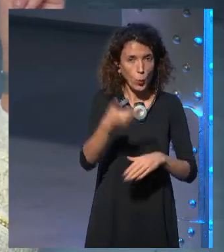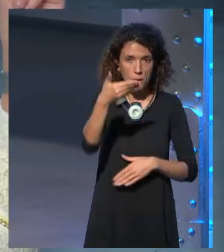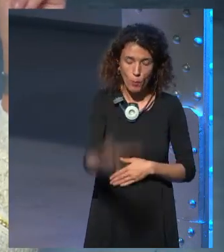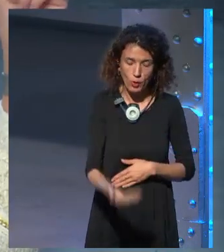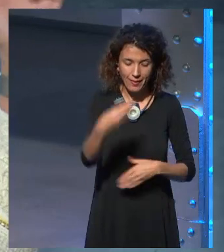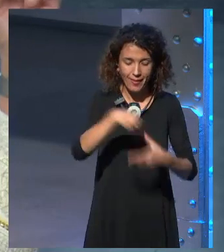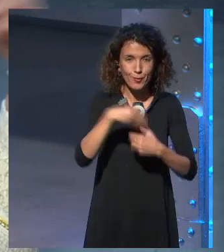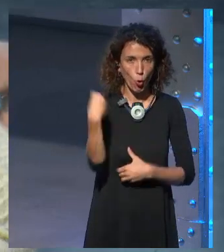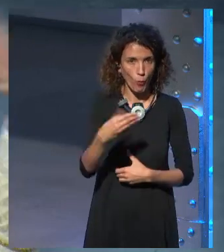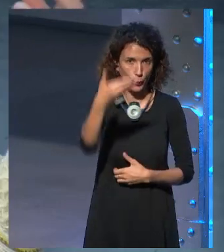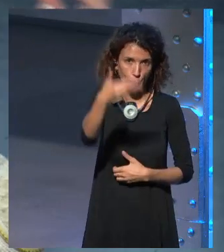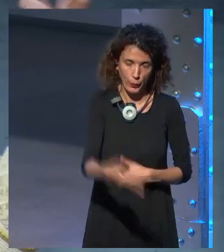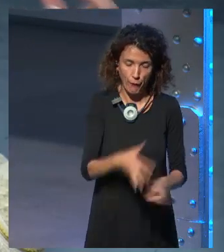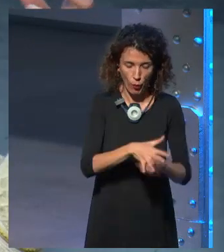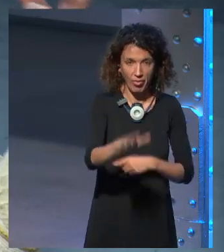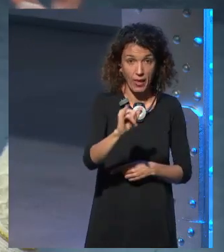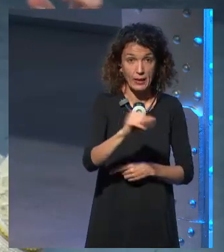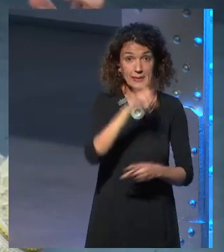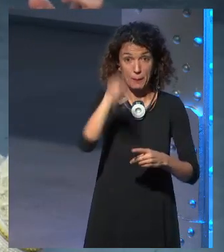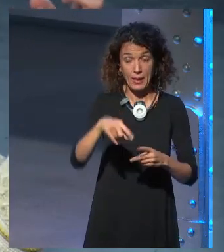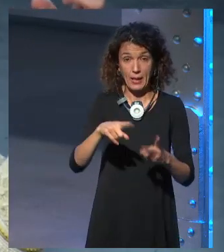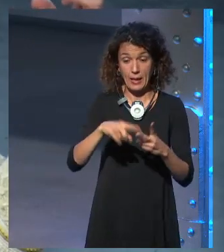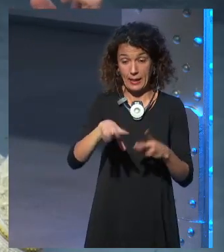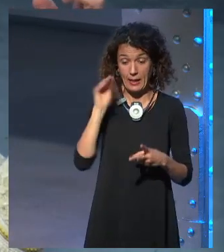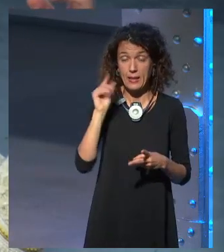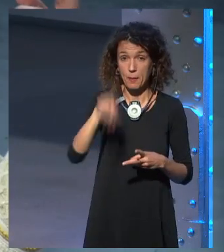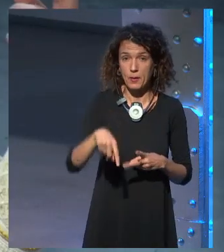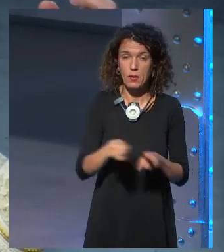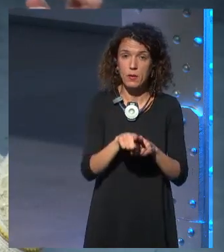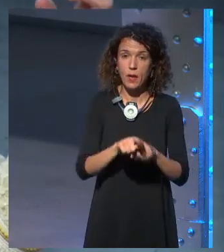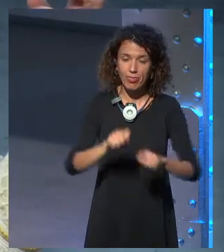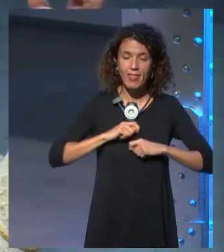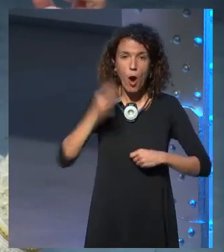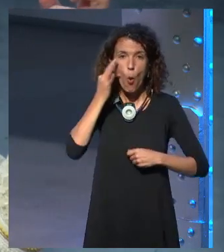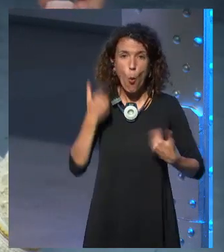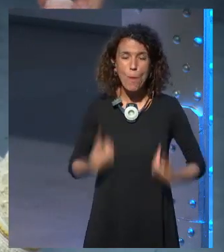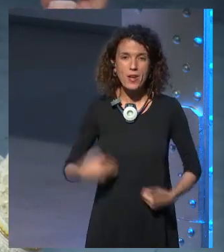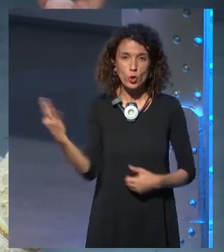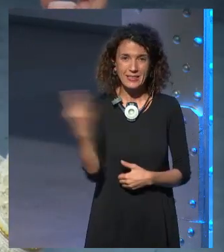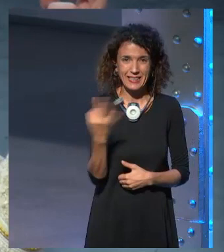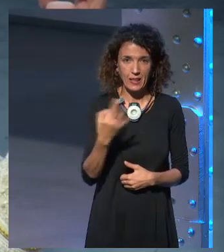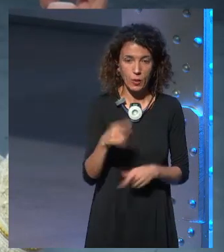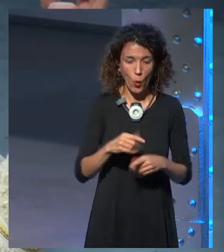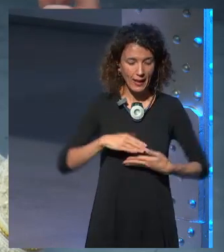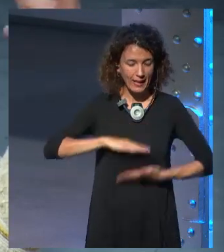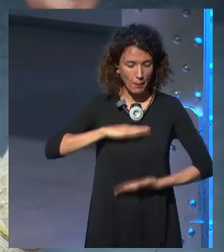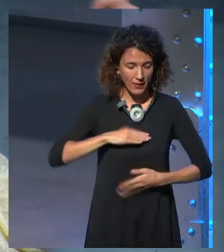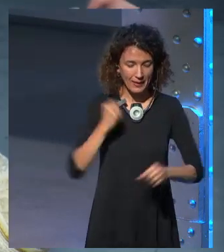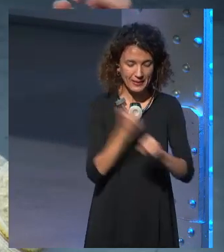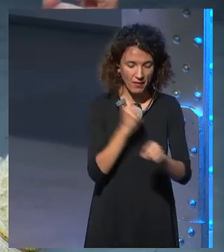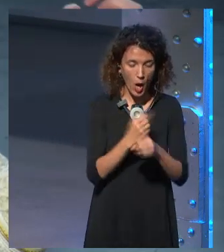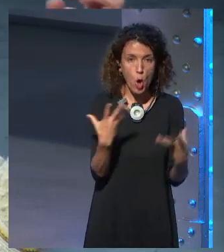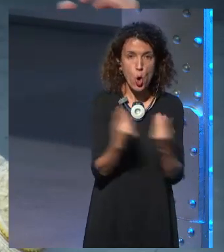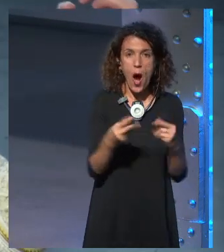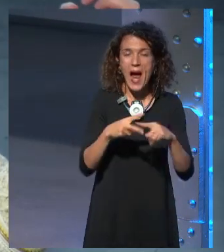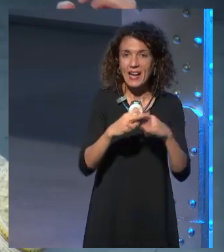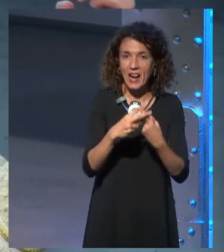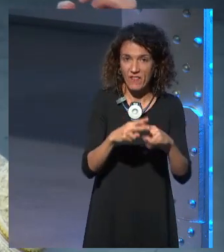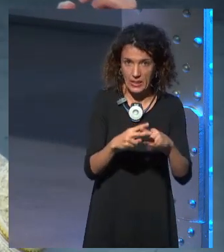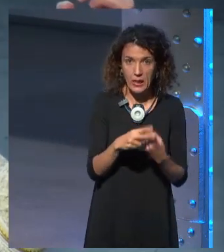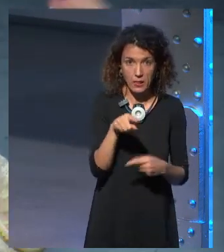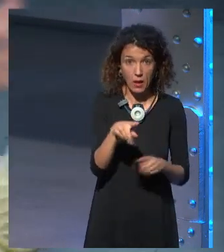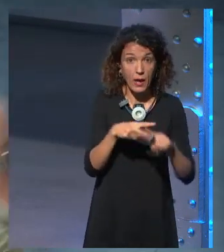the second thing is, part of what makes us human is our ability to work with tools. And the tools that we